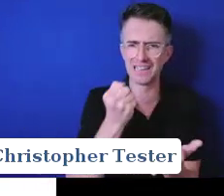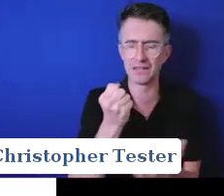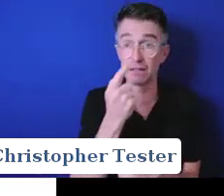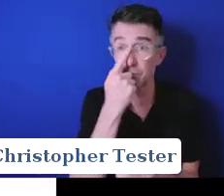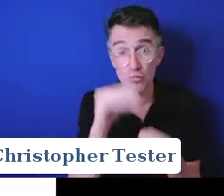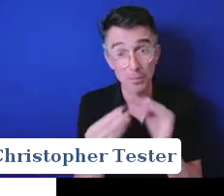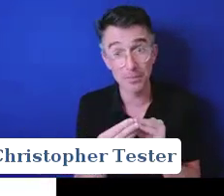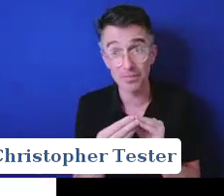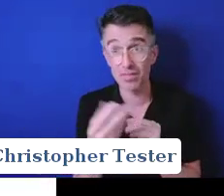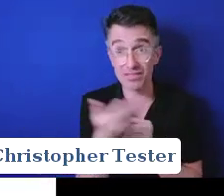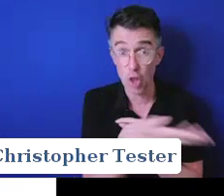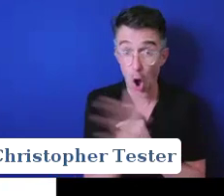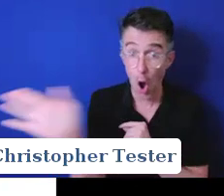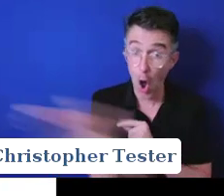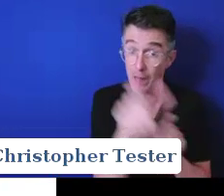identification document.